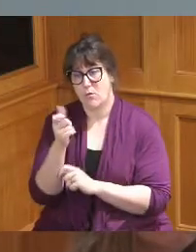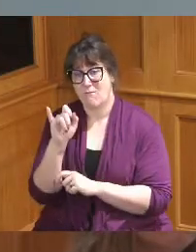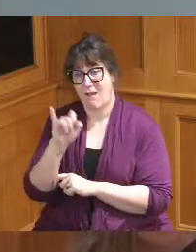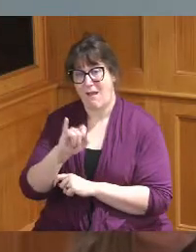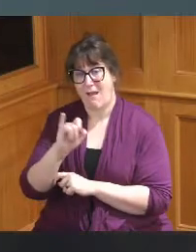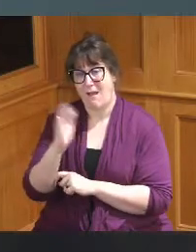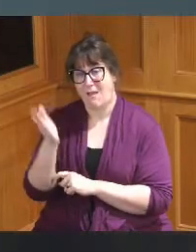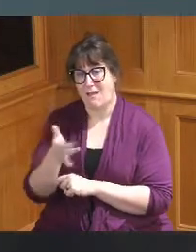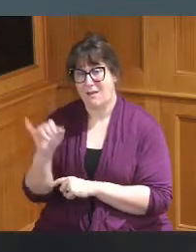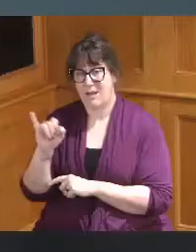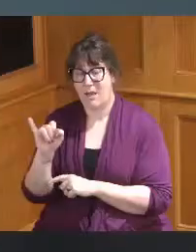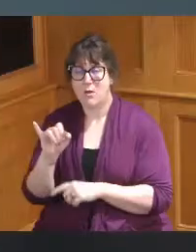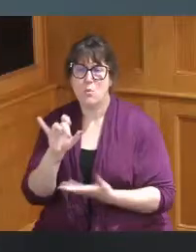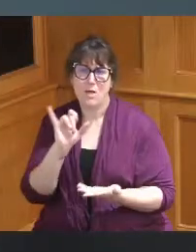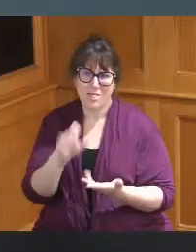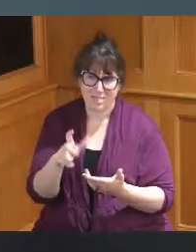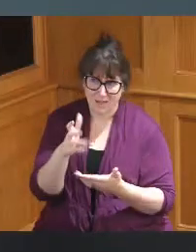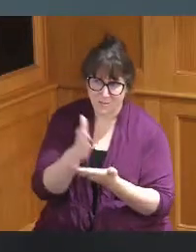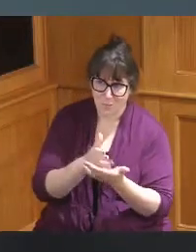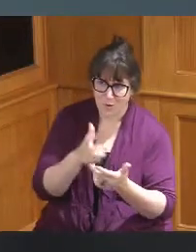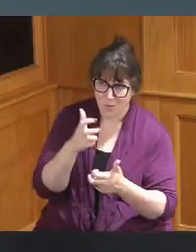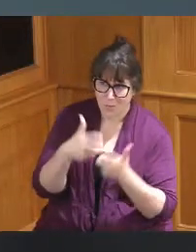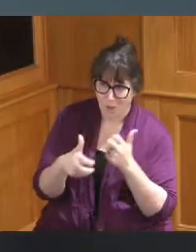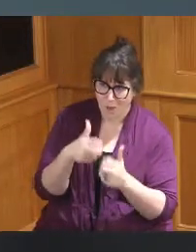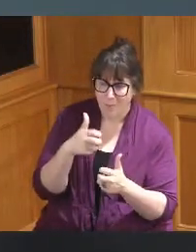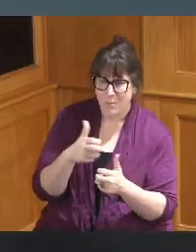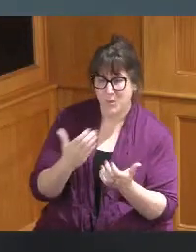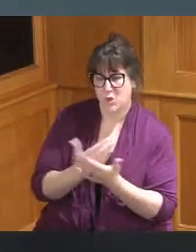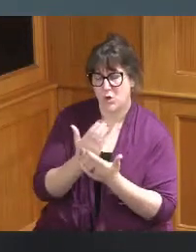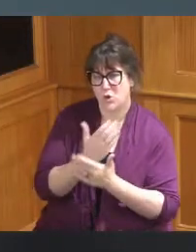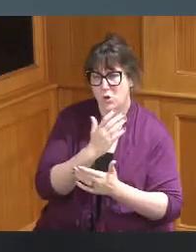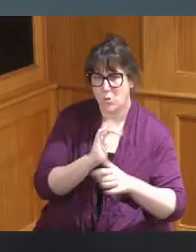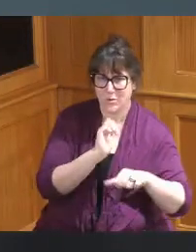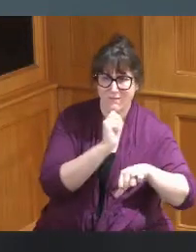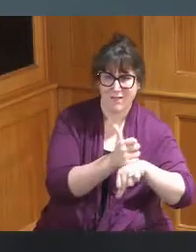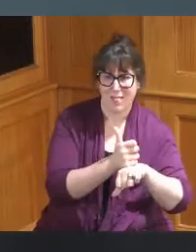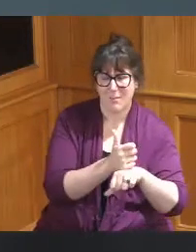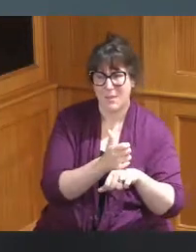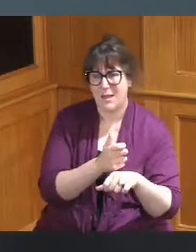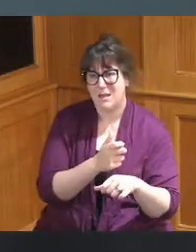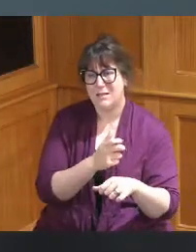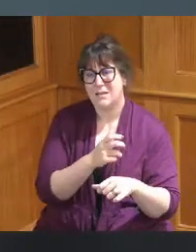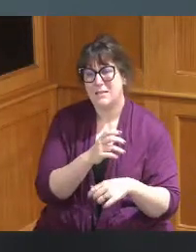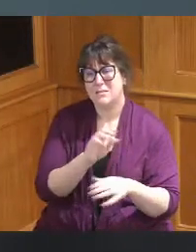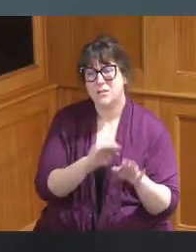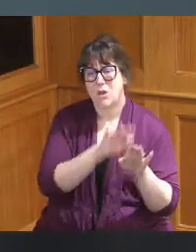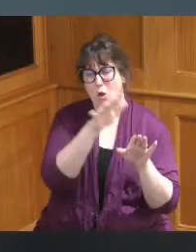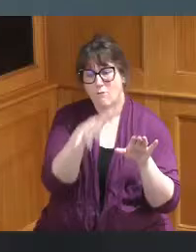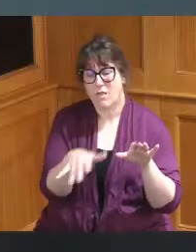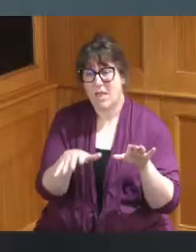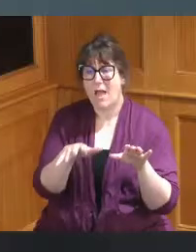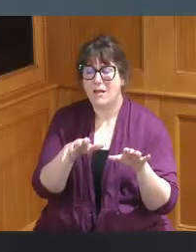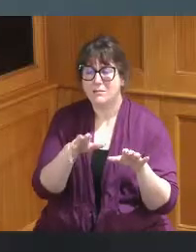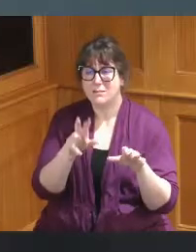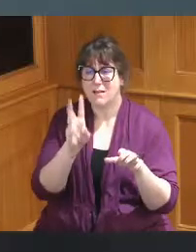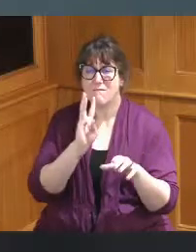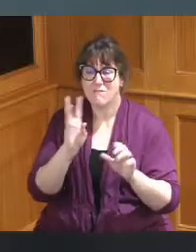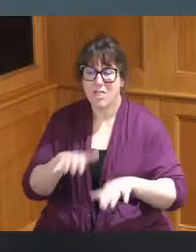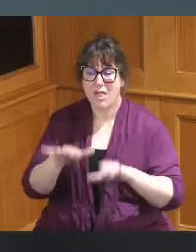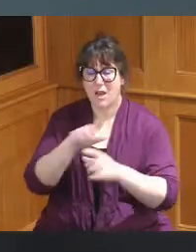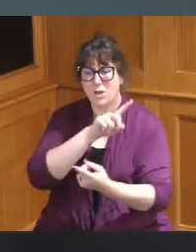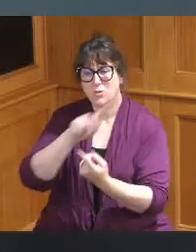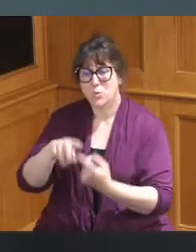the problem. All this new development is making all this overland flooding into homes, and there's so much